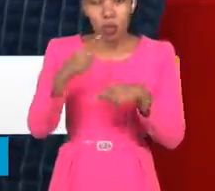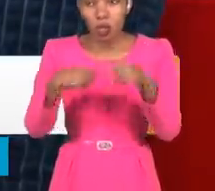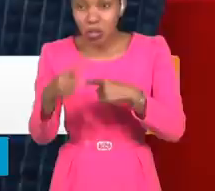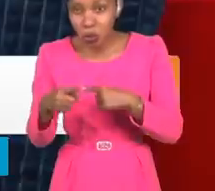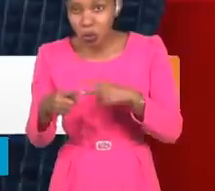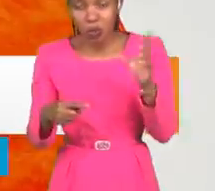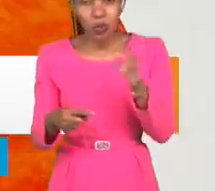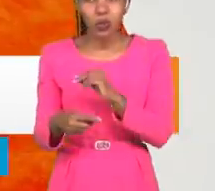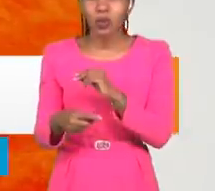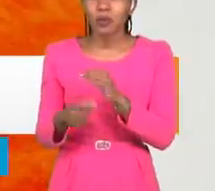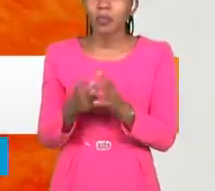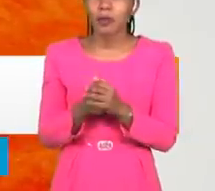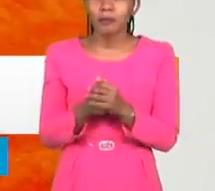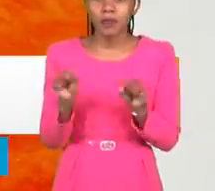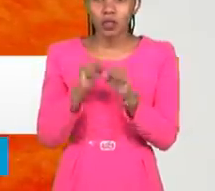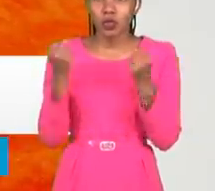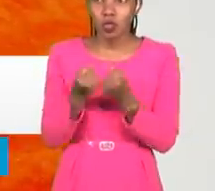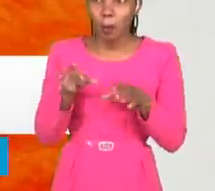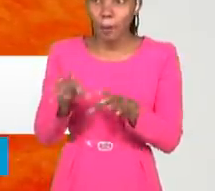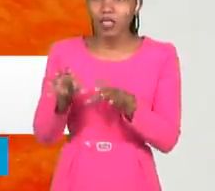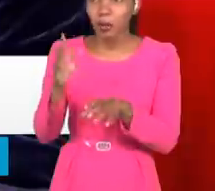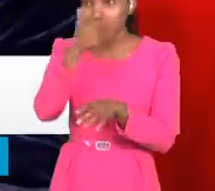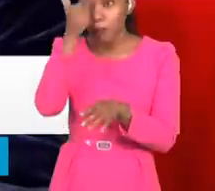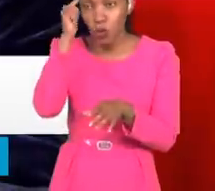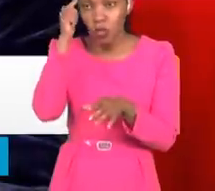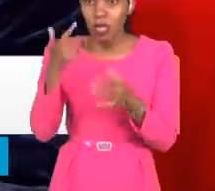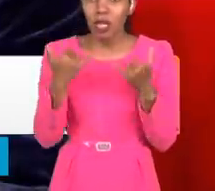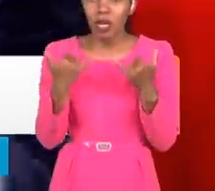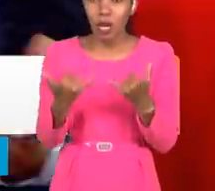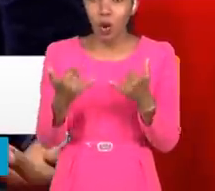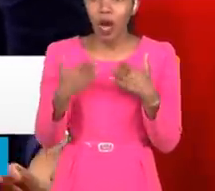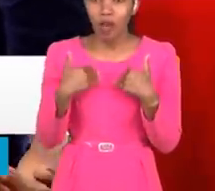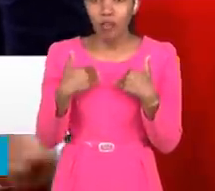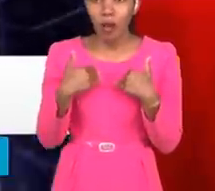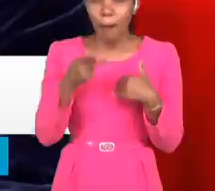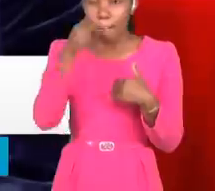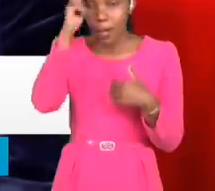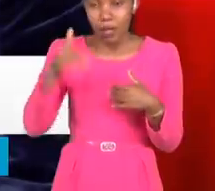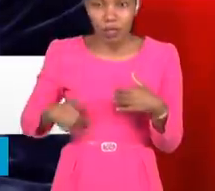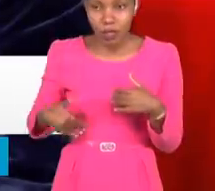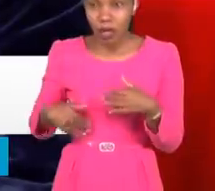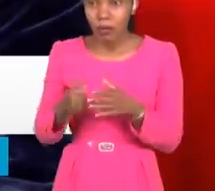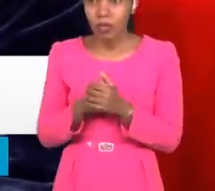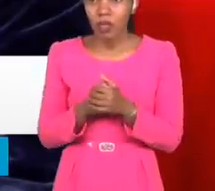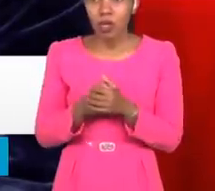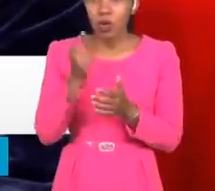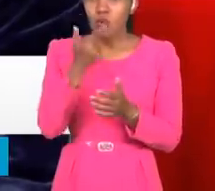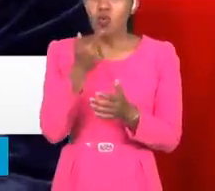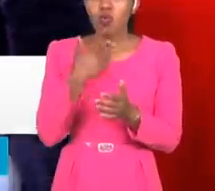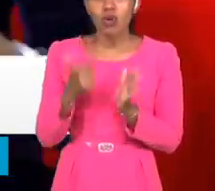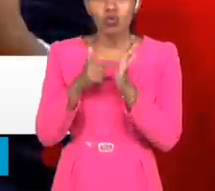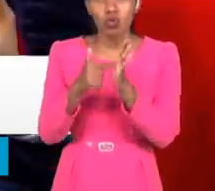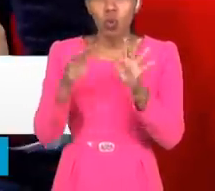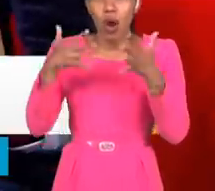Okay. Now, let's go to societal pressure, because now, as much as we have young parents out here, they also want to showcase